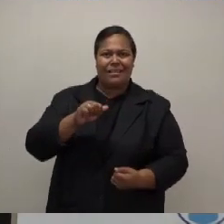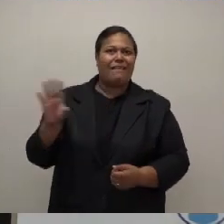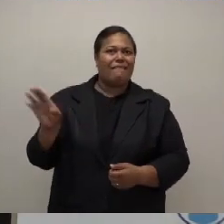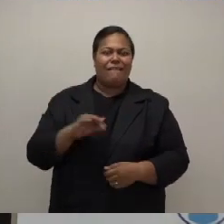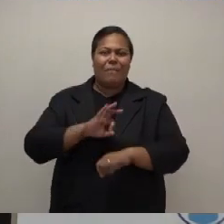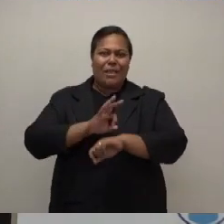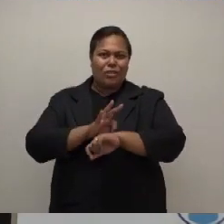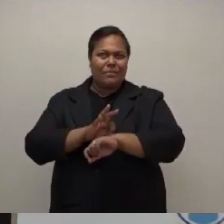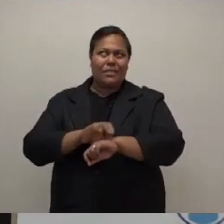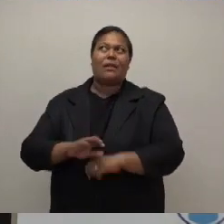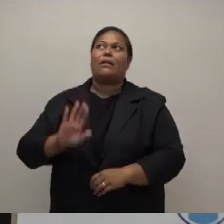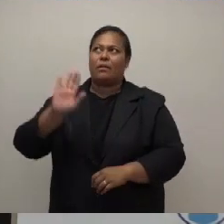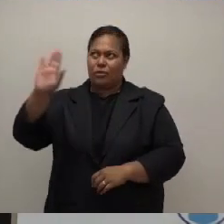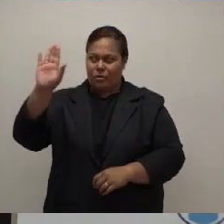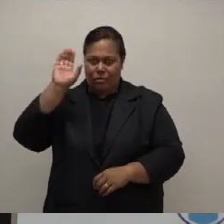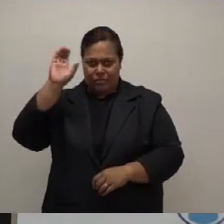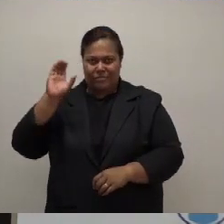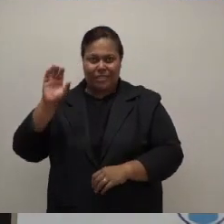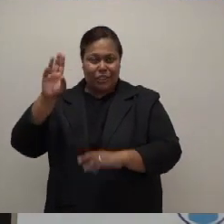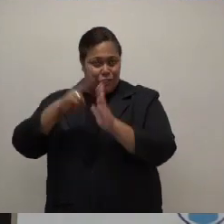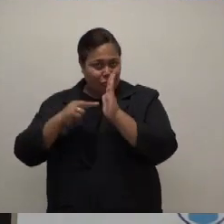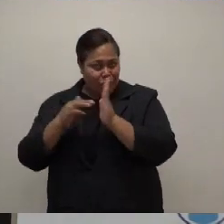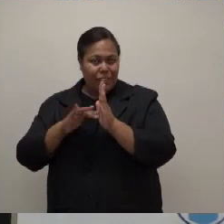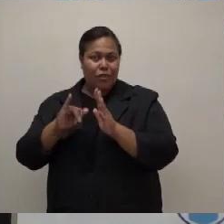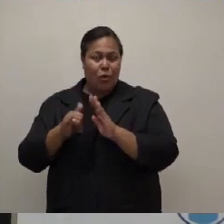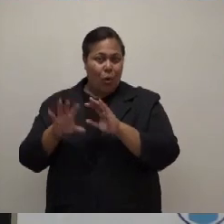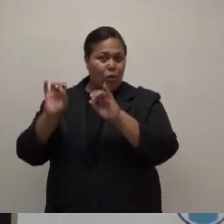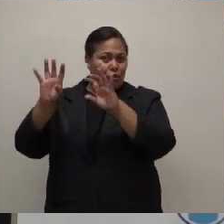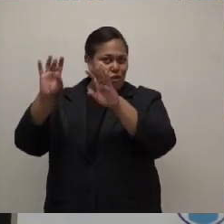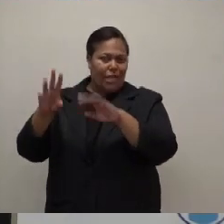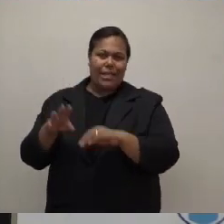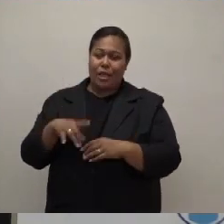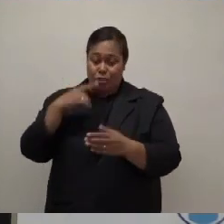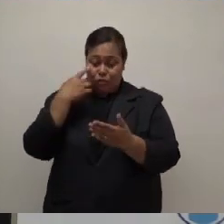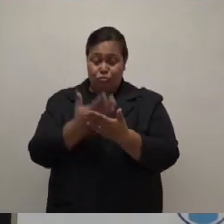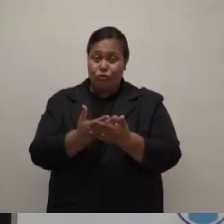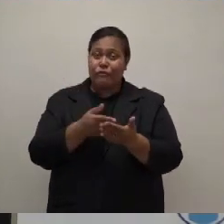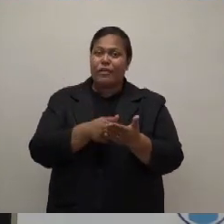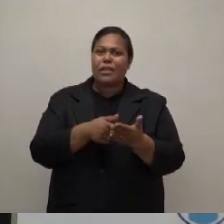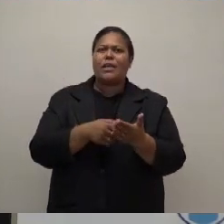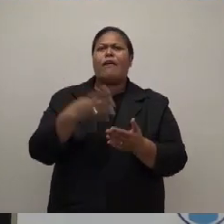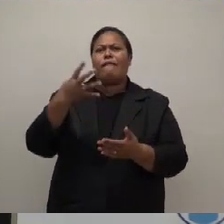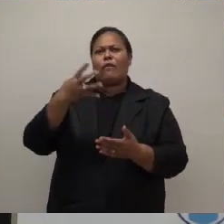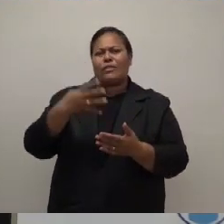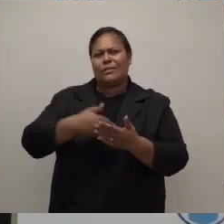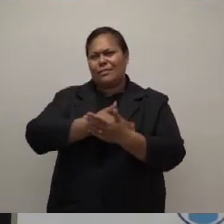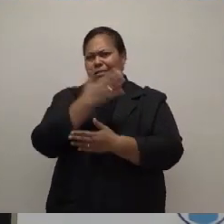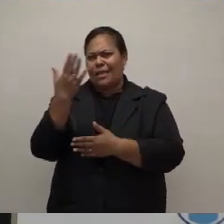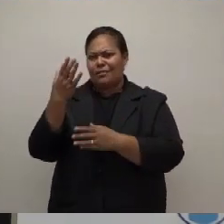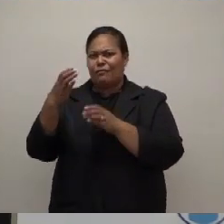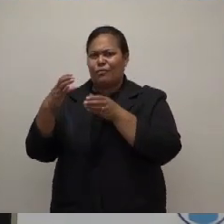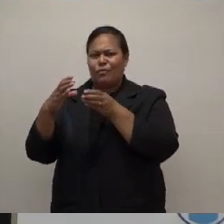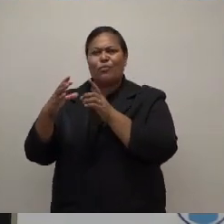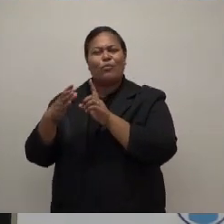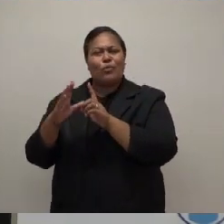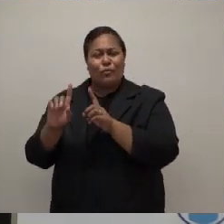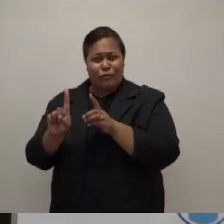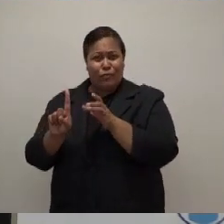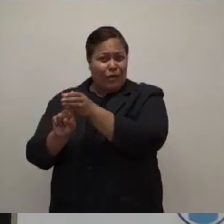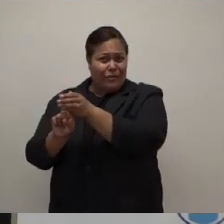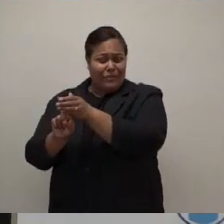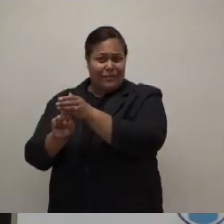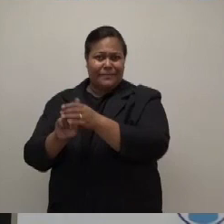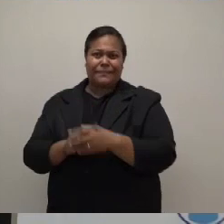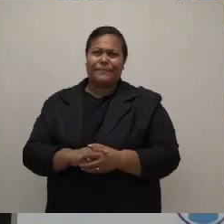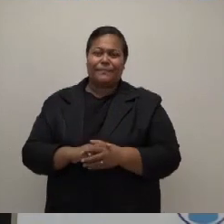medical institution certifying their 14 days of quarantine in Australia or New Zealand, along with the proof of a negative